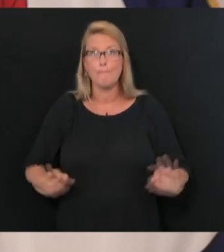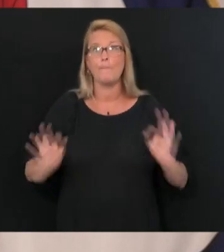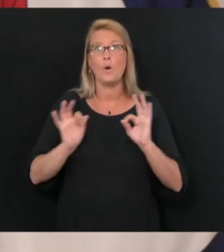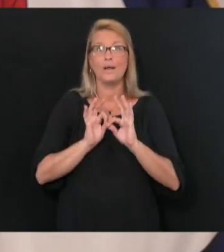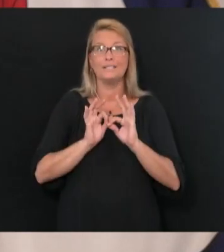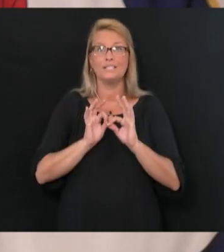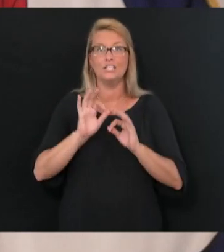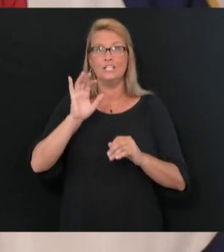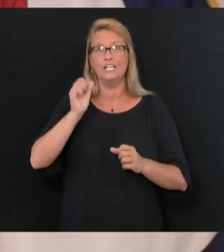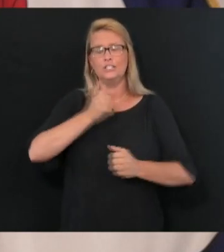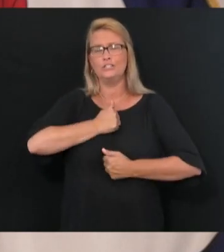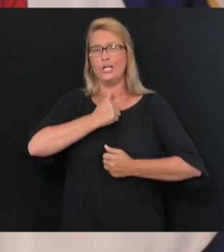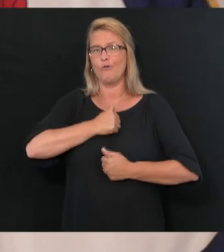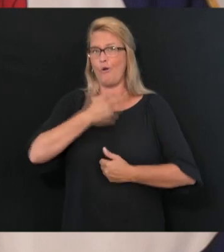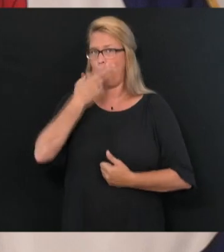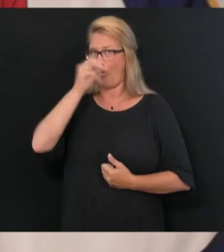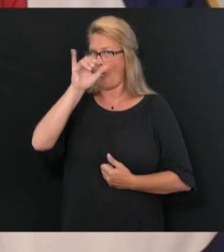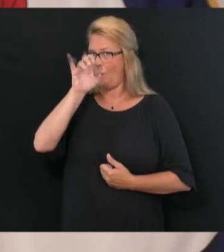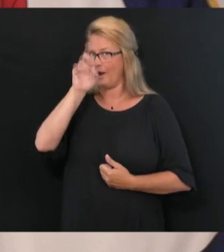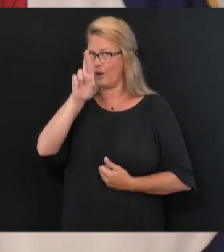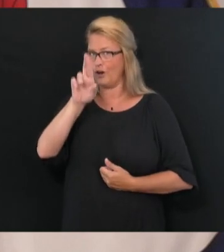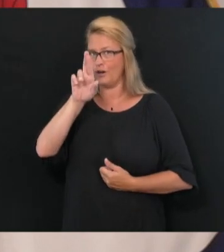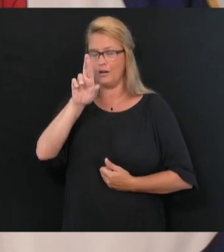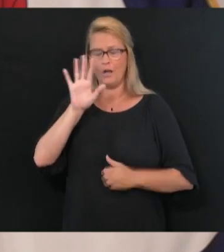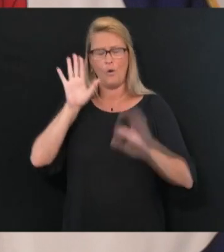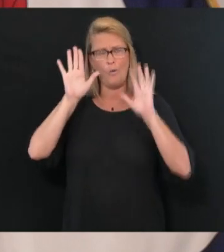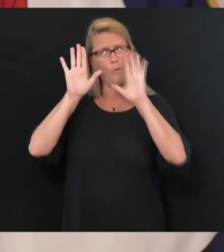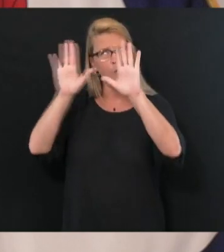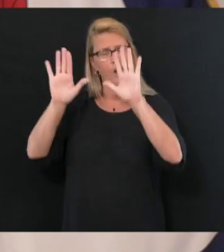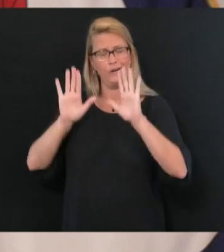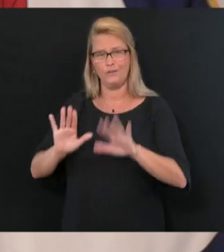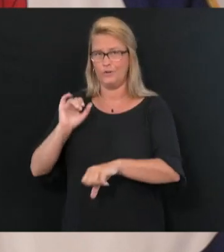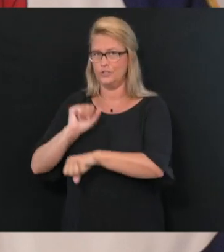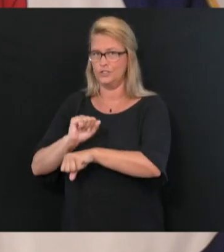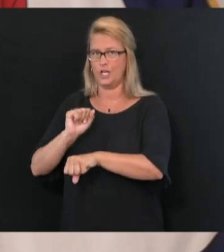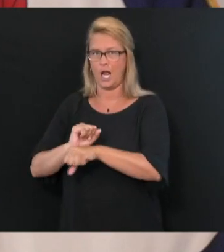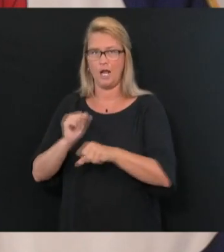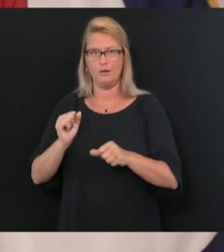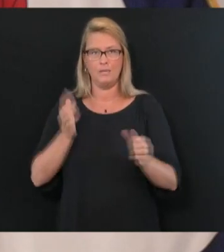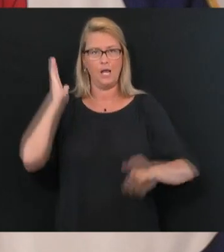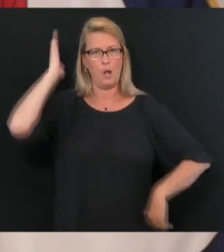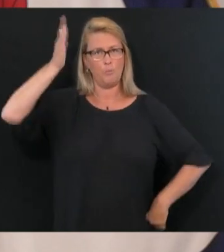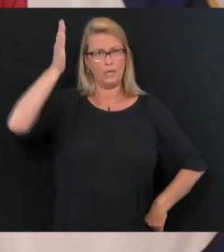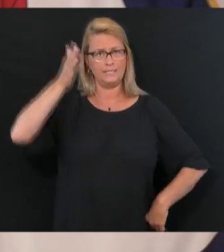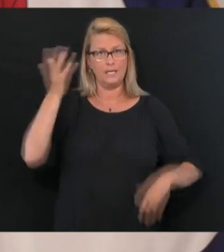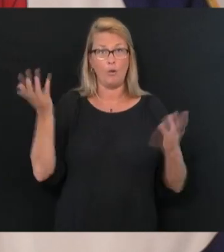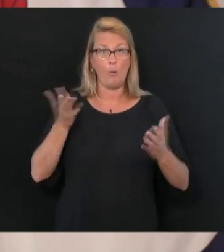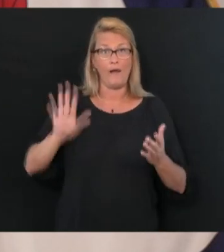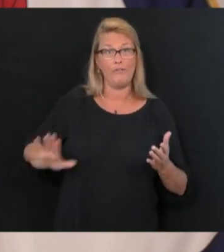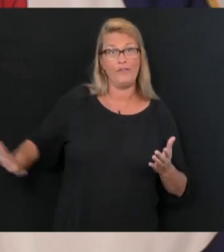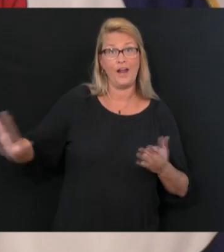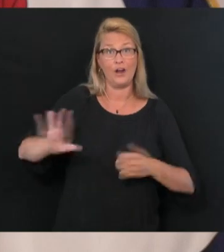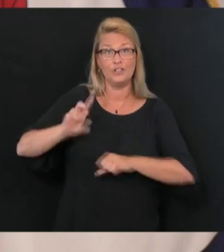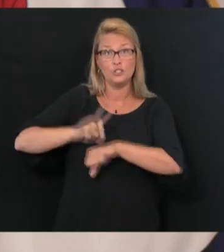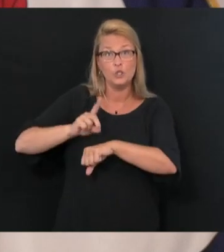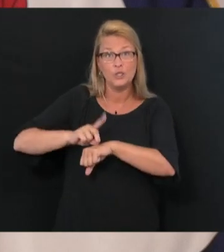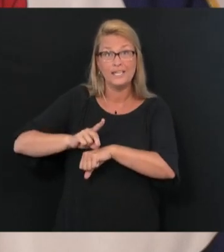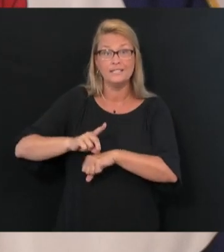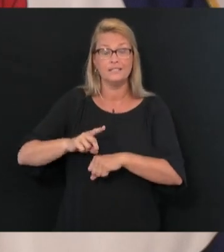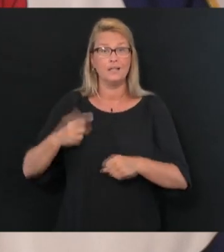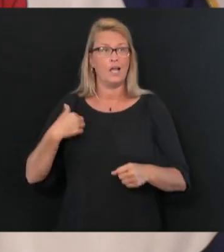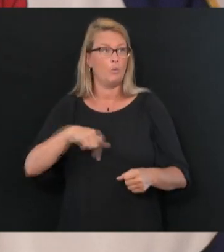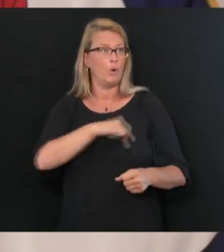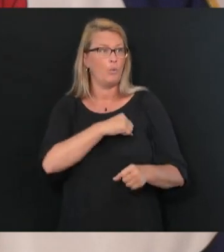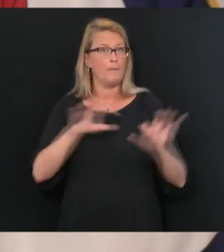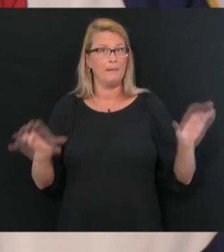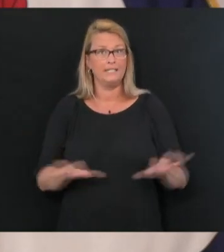General Hoyer did a terrific job of presenting, what the Guard had been doing and all that we had been working on within